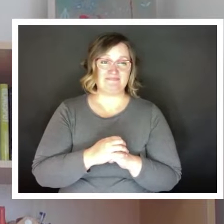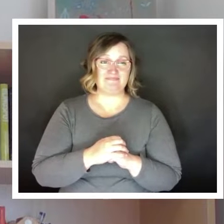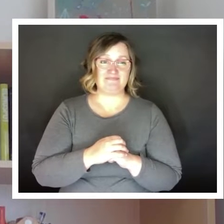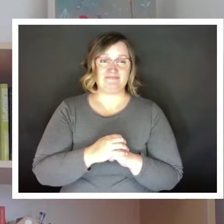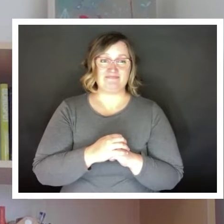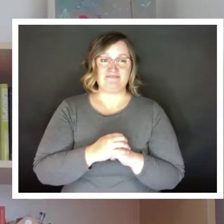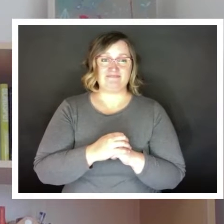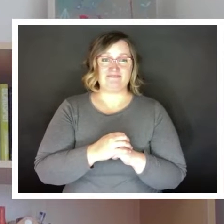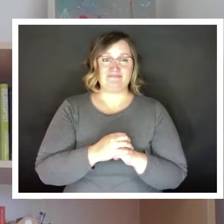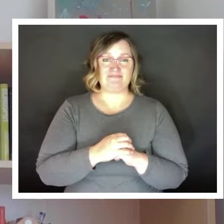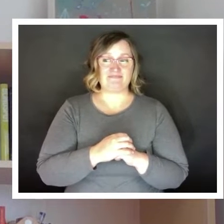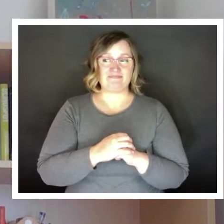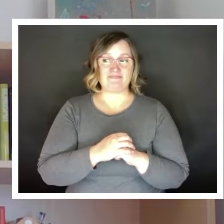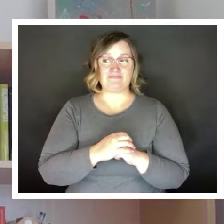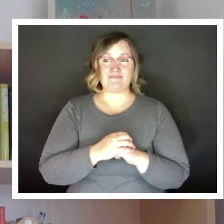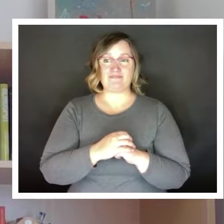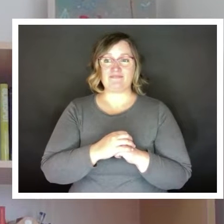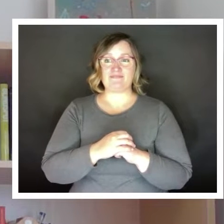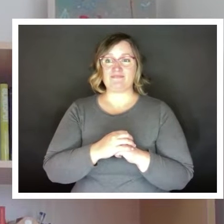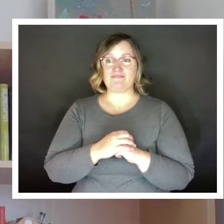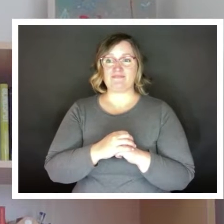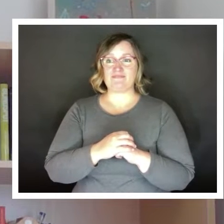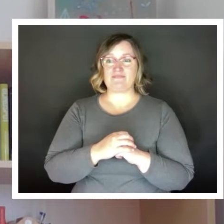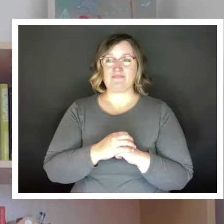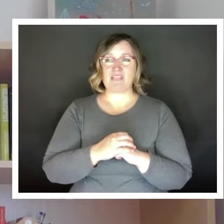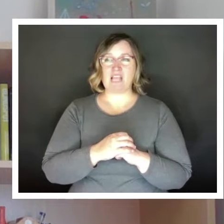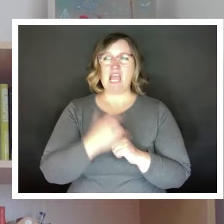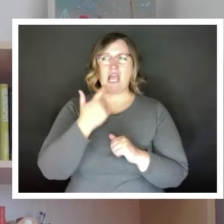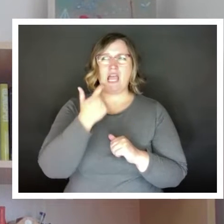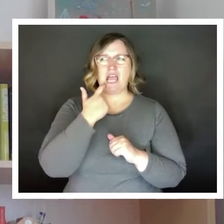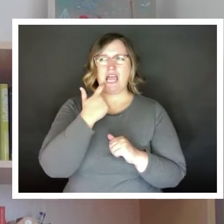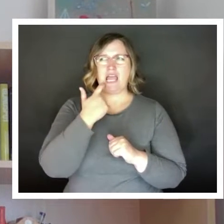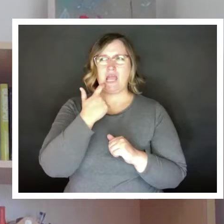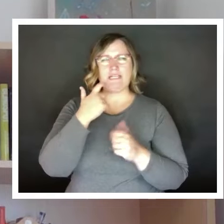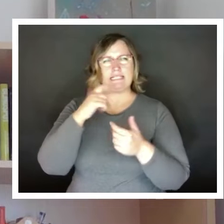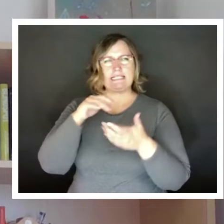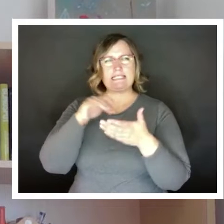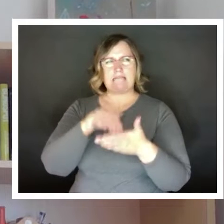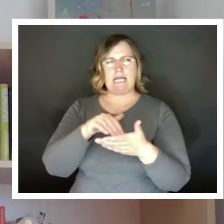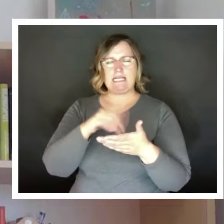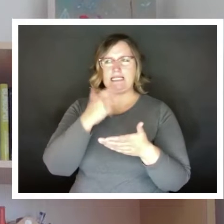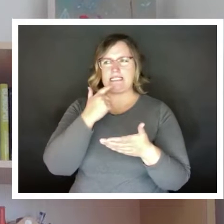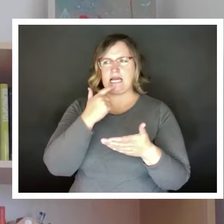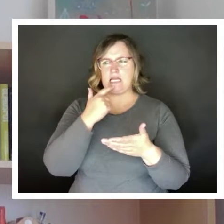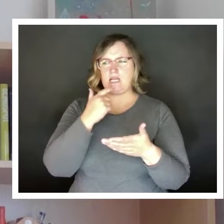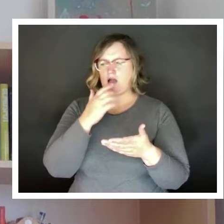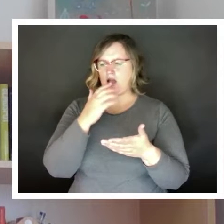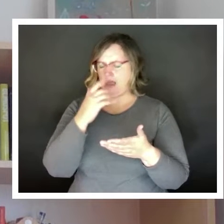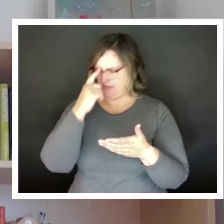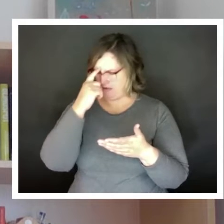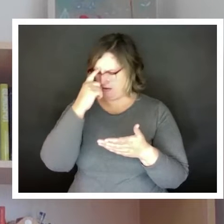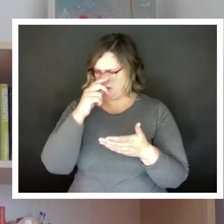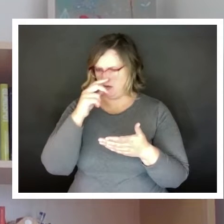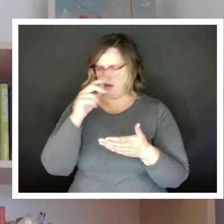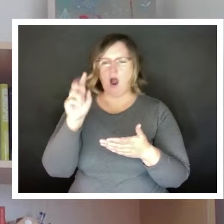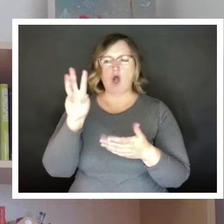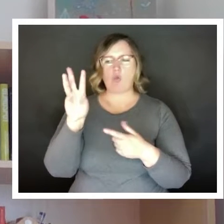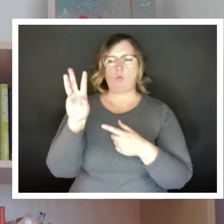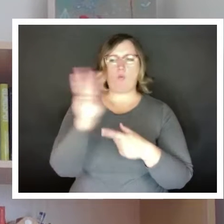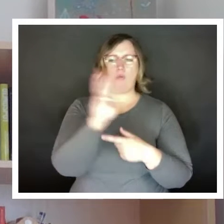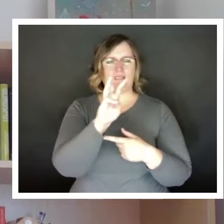A recent study said that on the West Coast of the United